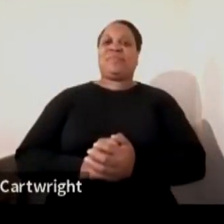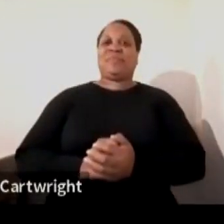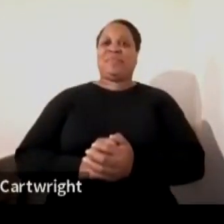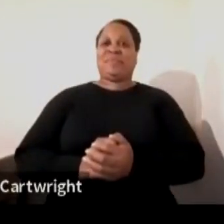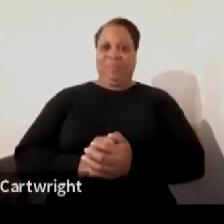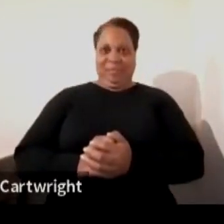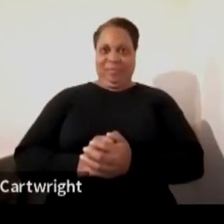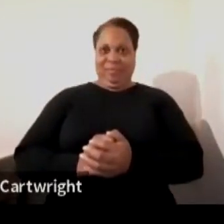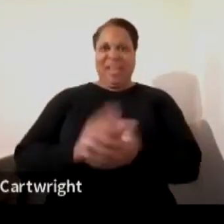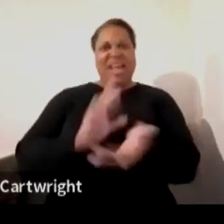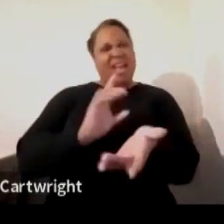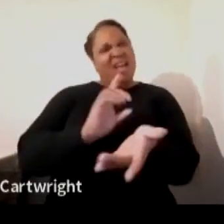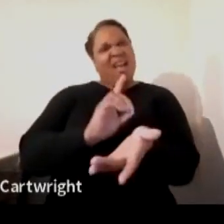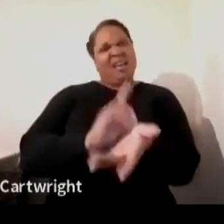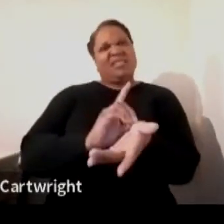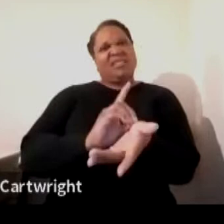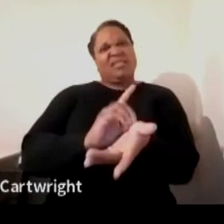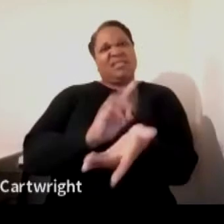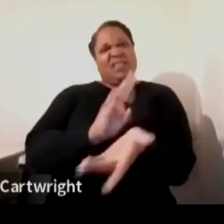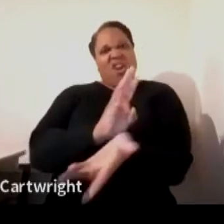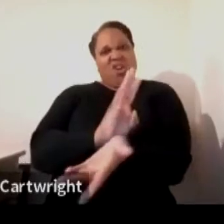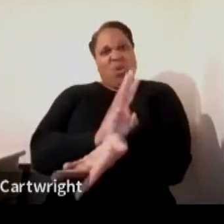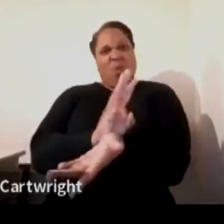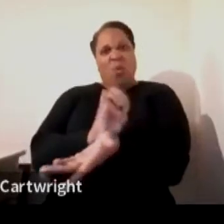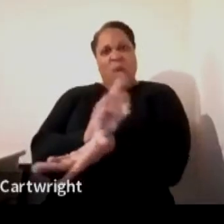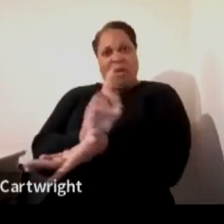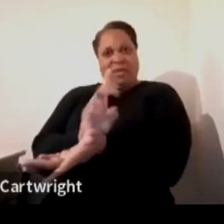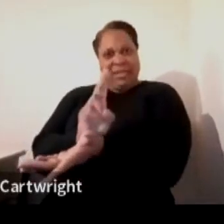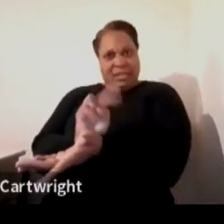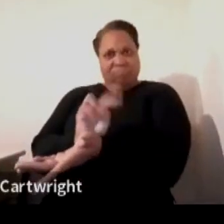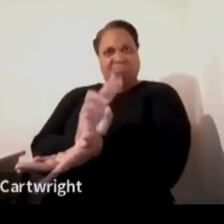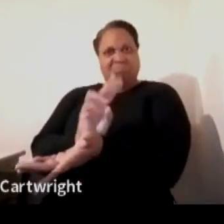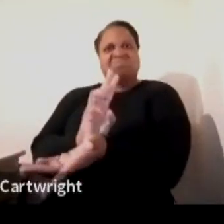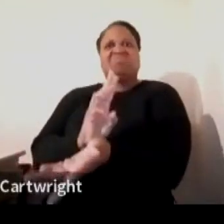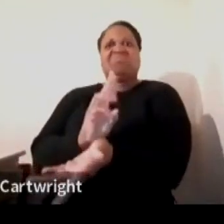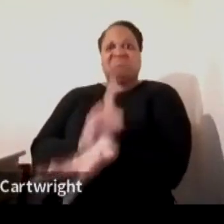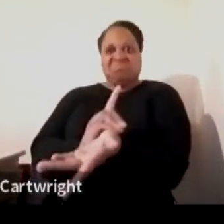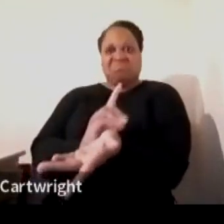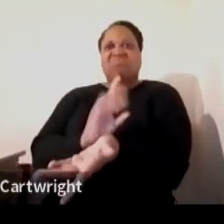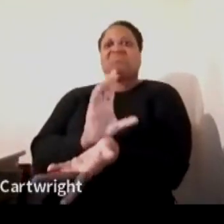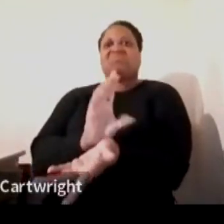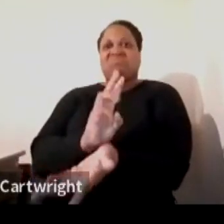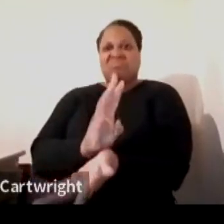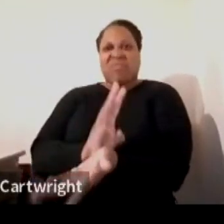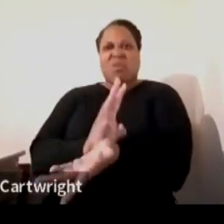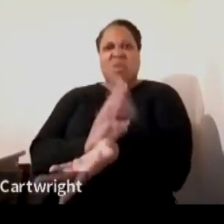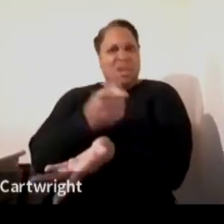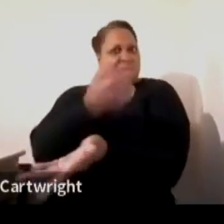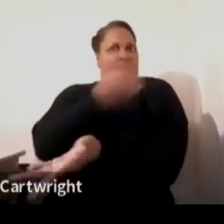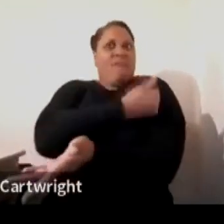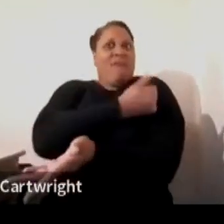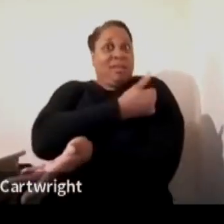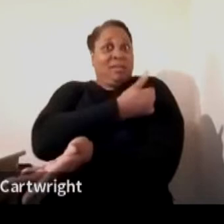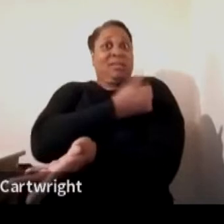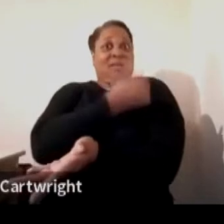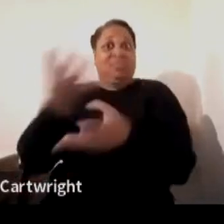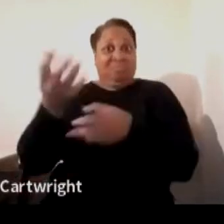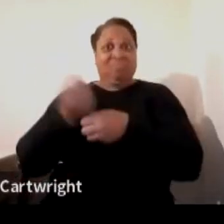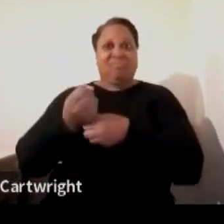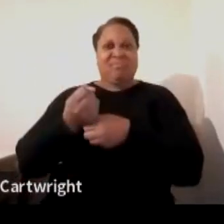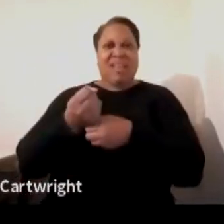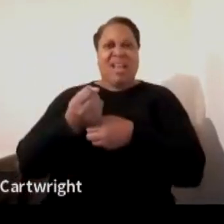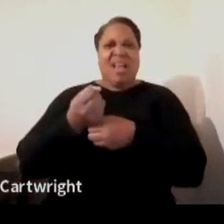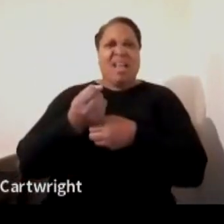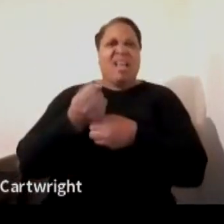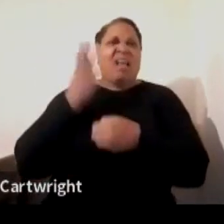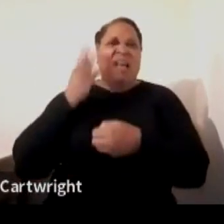Dr. Walden, I'll start with you. You got the vaccination this week. How was it? And tell us a little bit about your